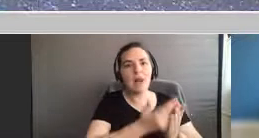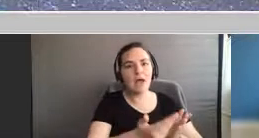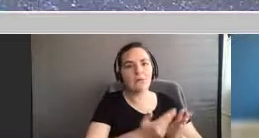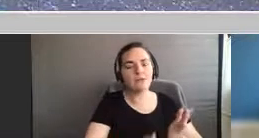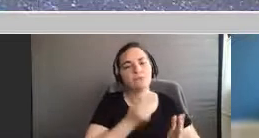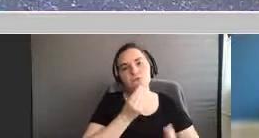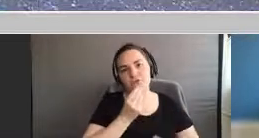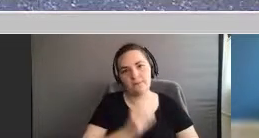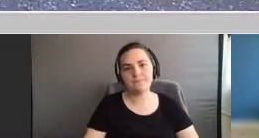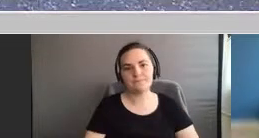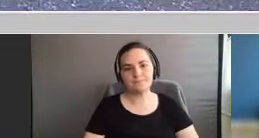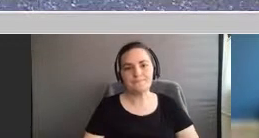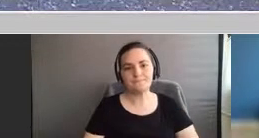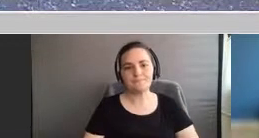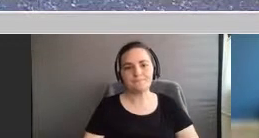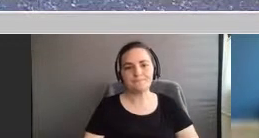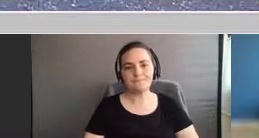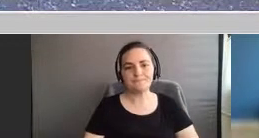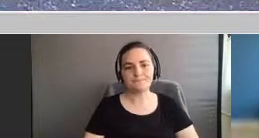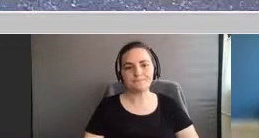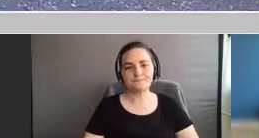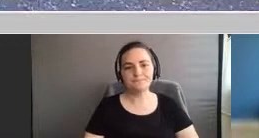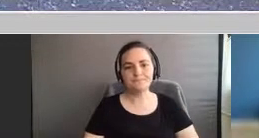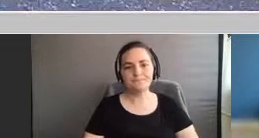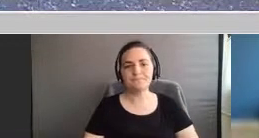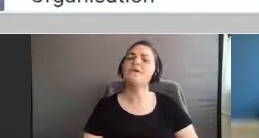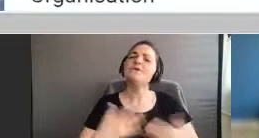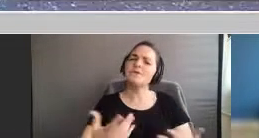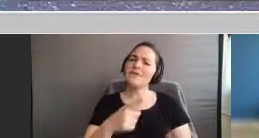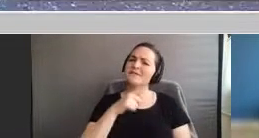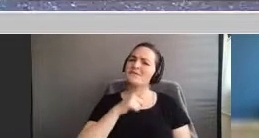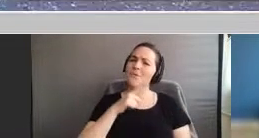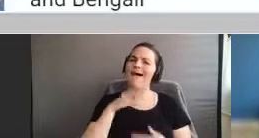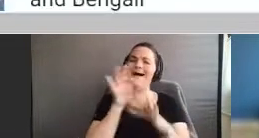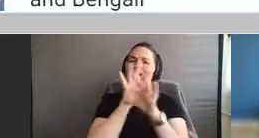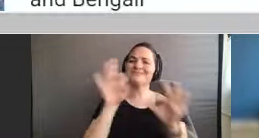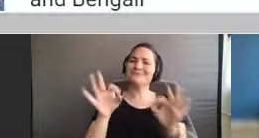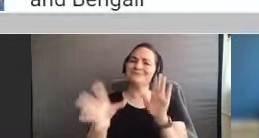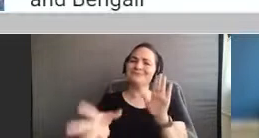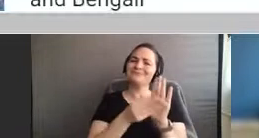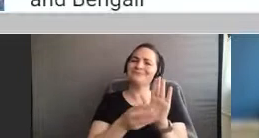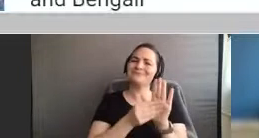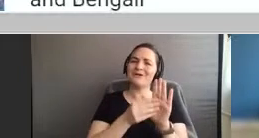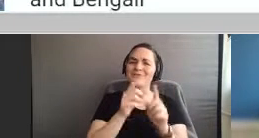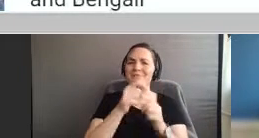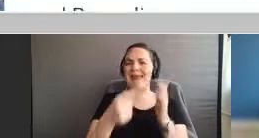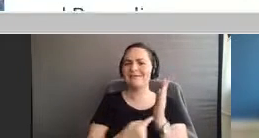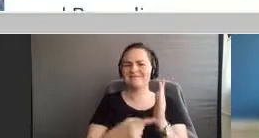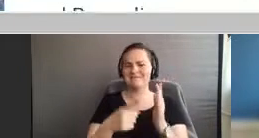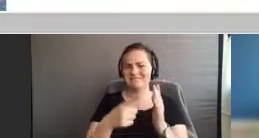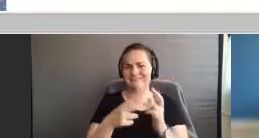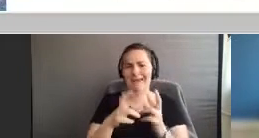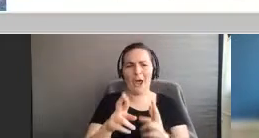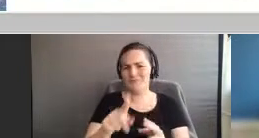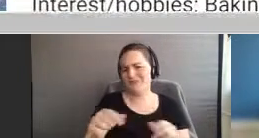learning. So that was the purpose here of spending a little time. I hope it didn't spend you more than